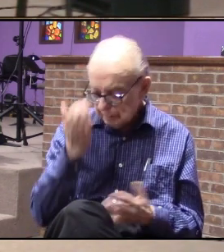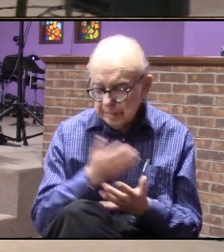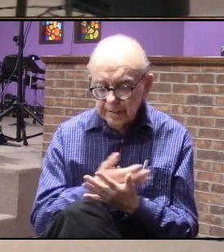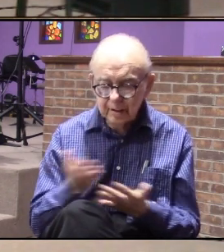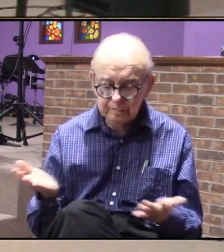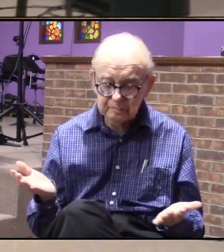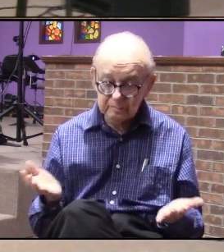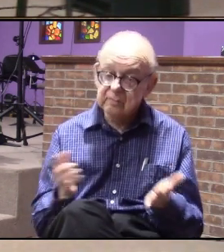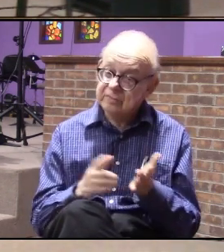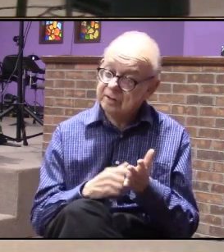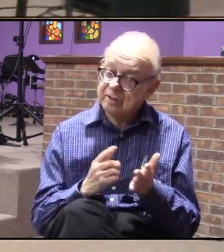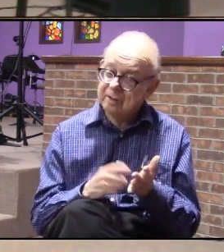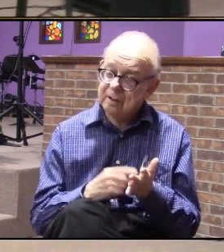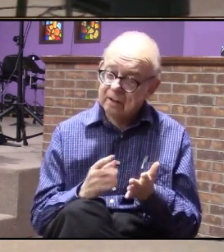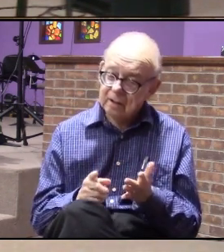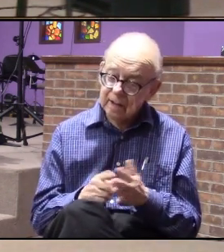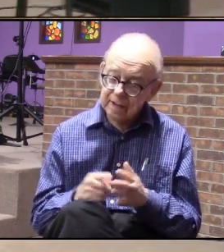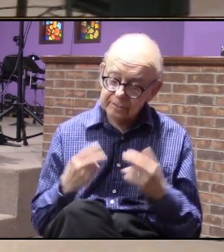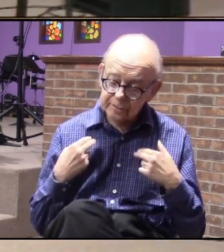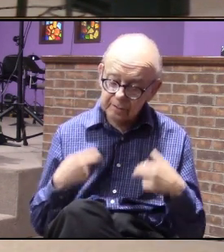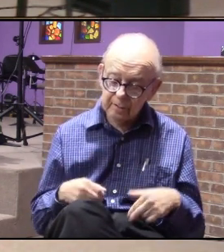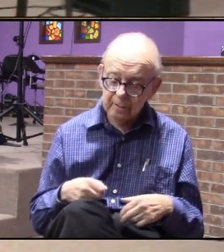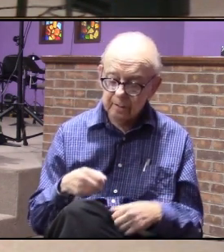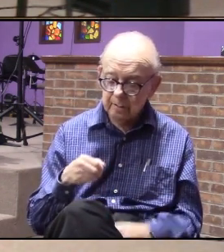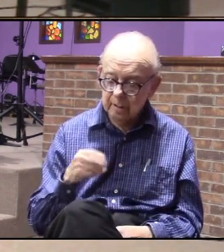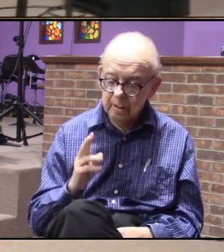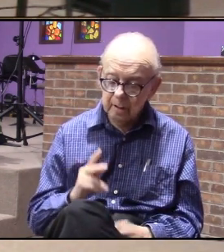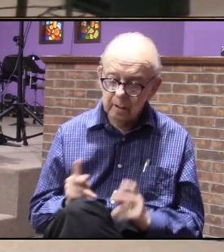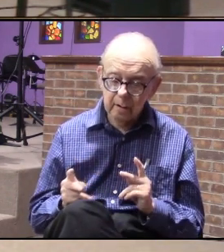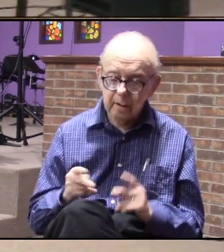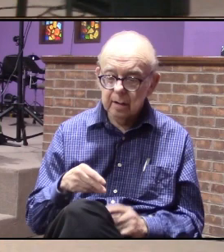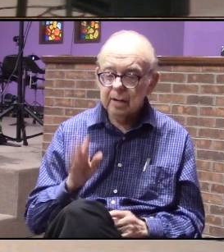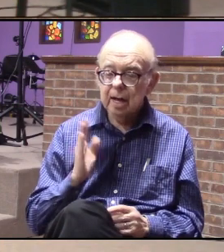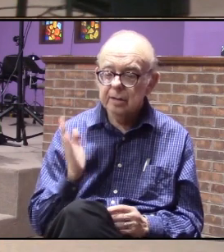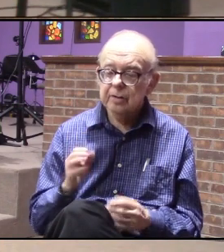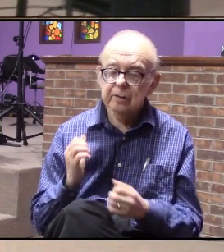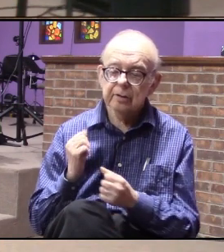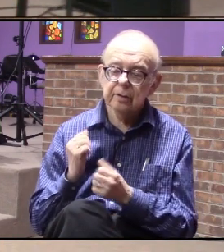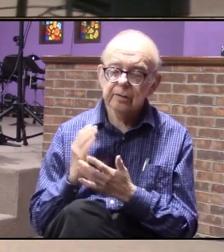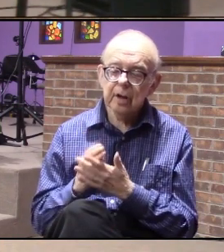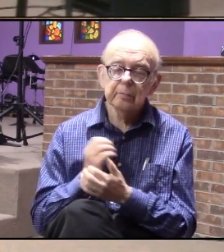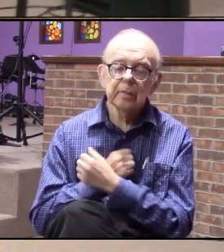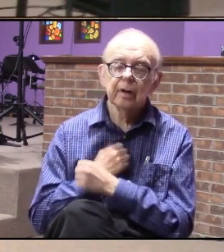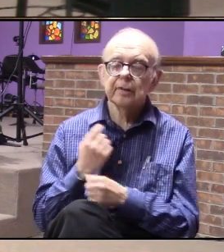things sometimes as human beings, God has never stopped loving us.